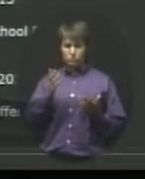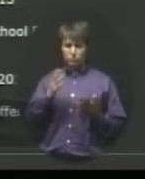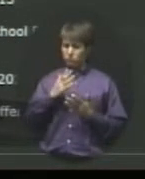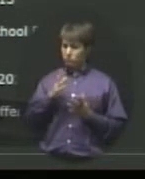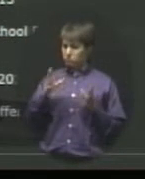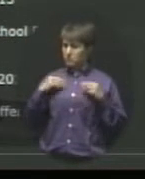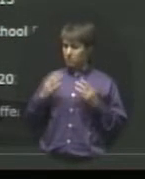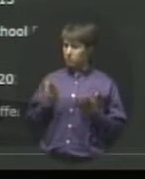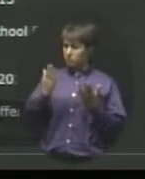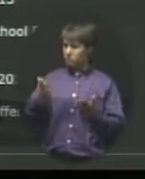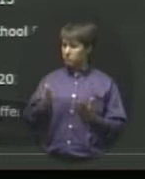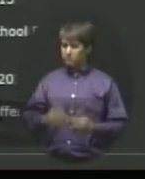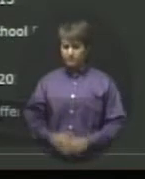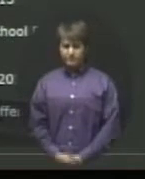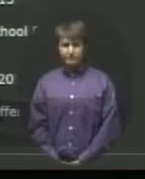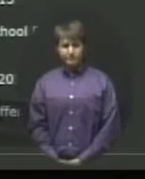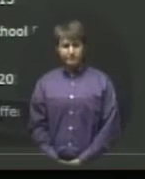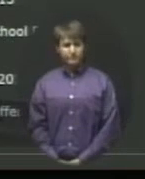a motion.